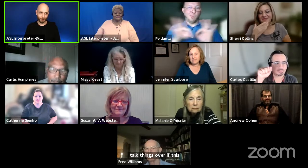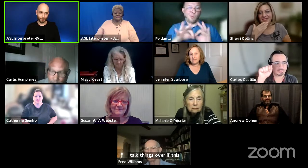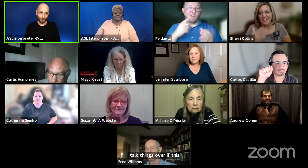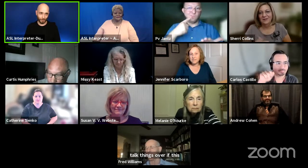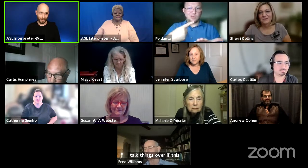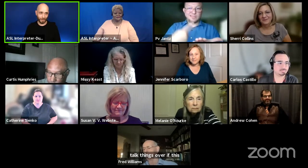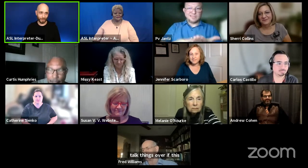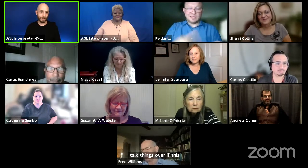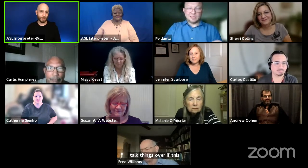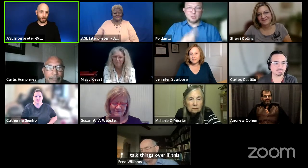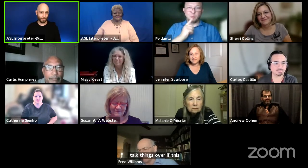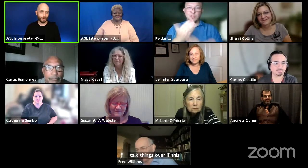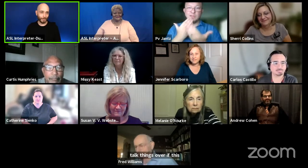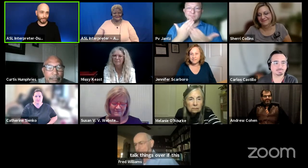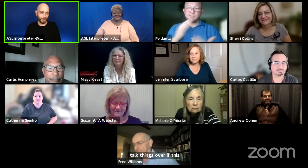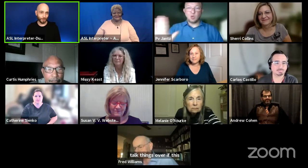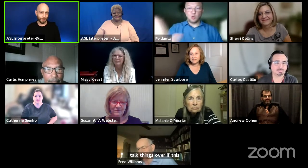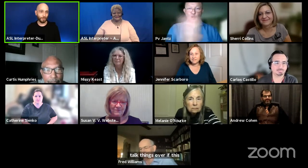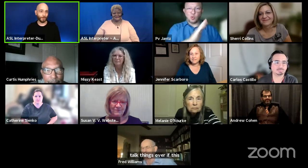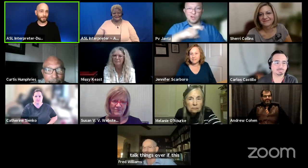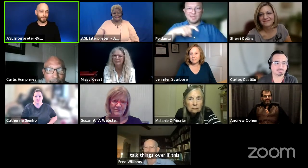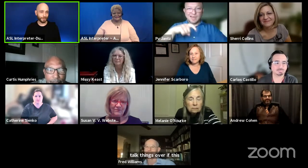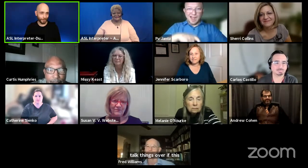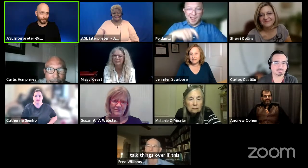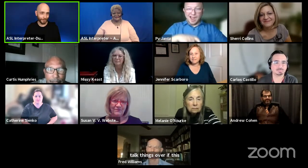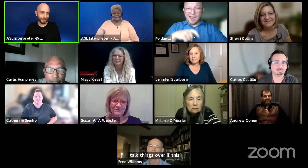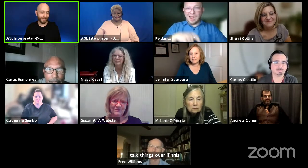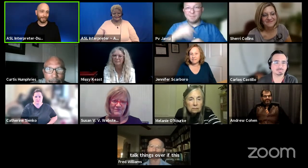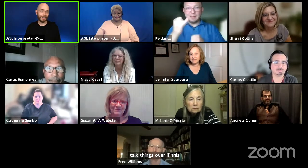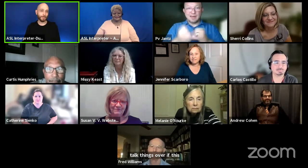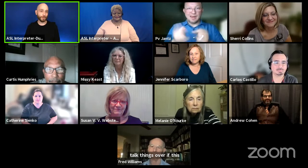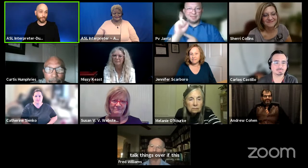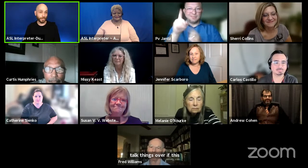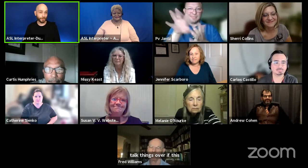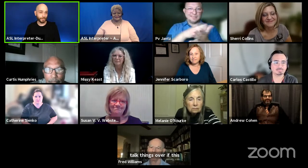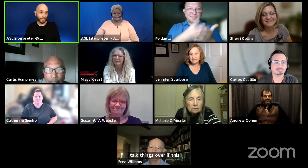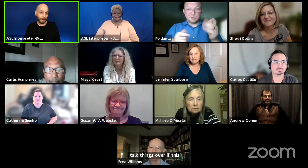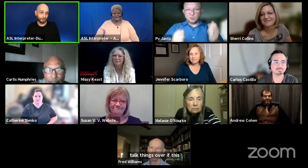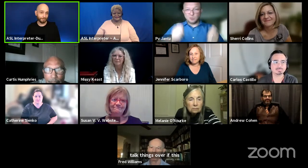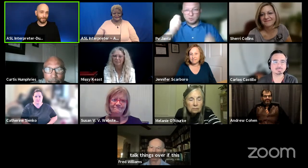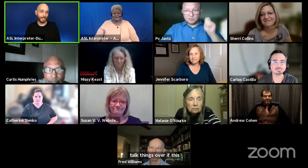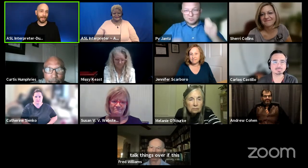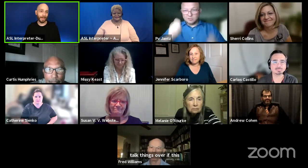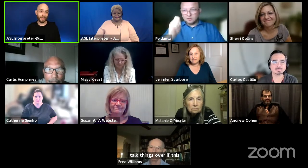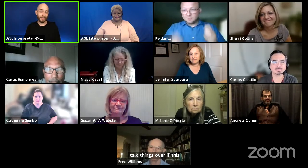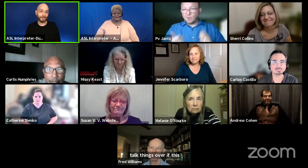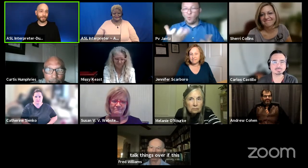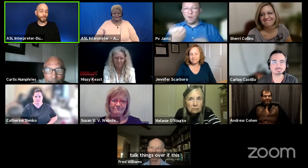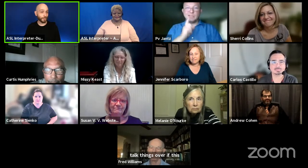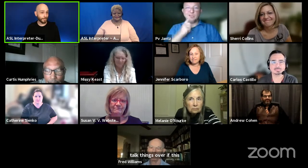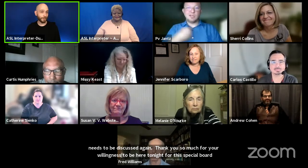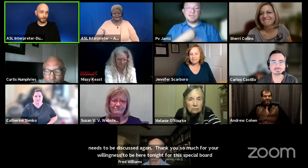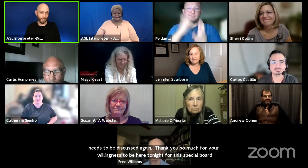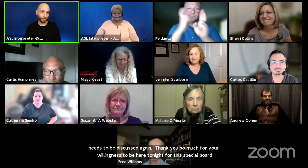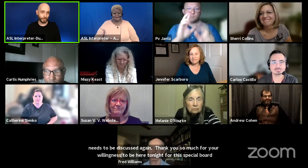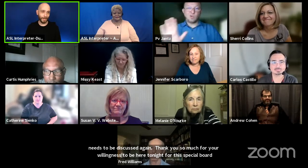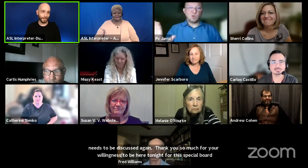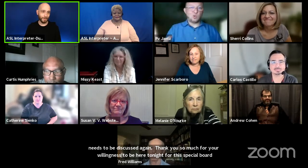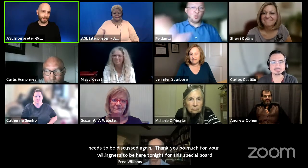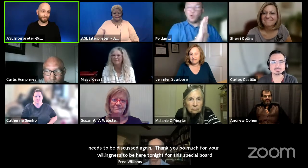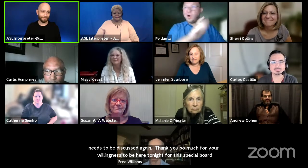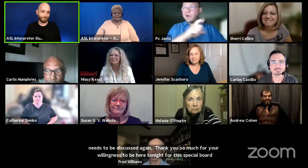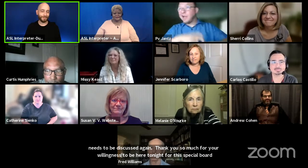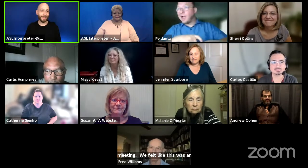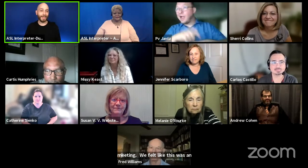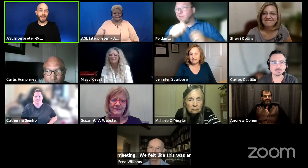this special board meeting. We felt like this was an important discussion, and I appreciate your time and adjusting your schedules